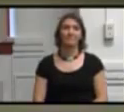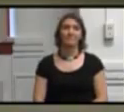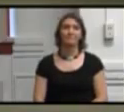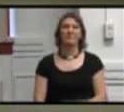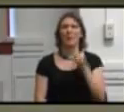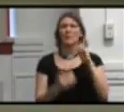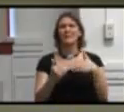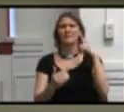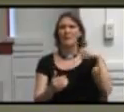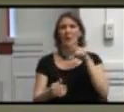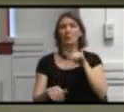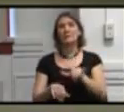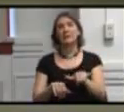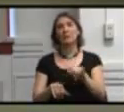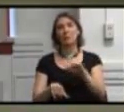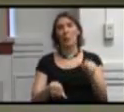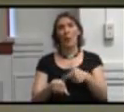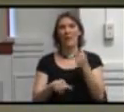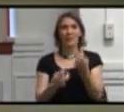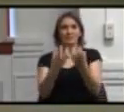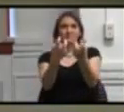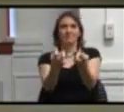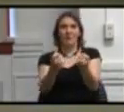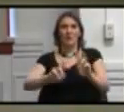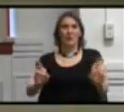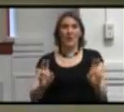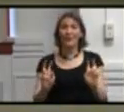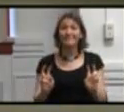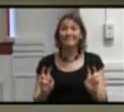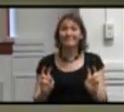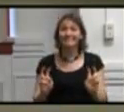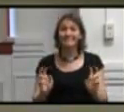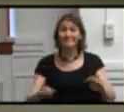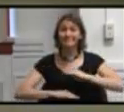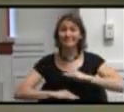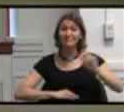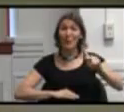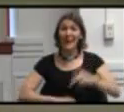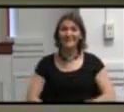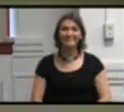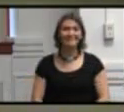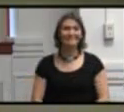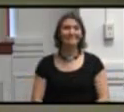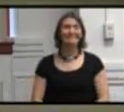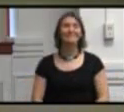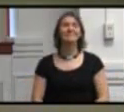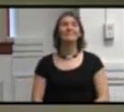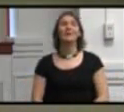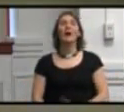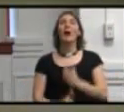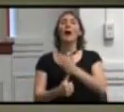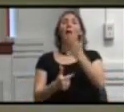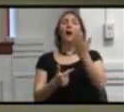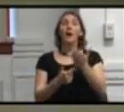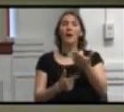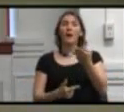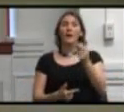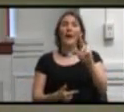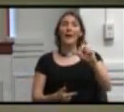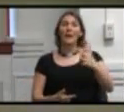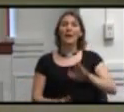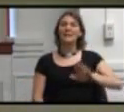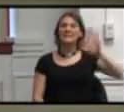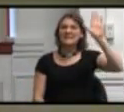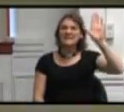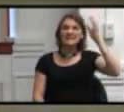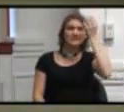everybody's convenience. Looks like the applicants are also happy with that. Hannah? I'm just kind of aware that